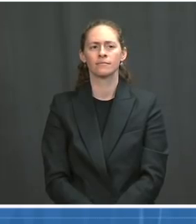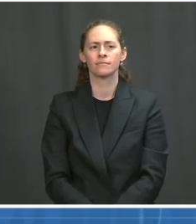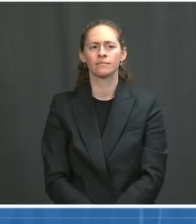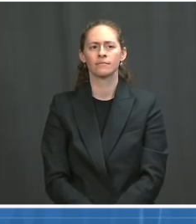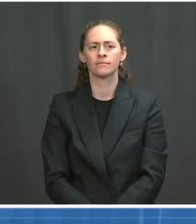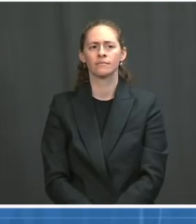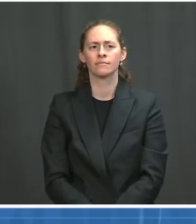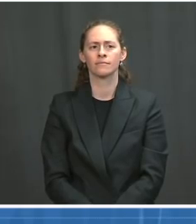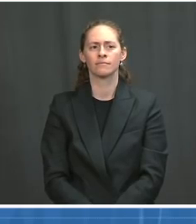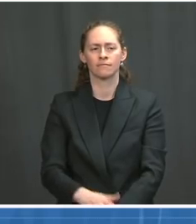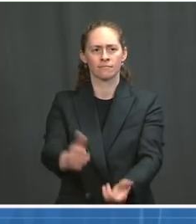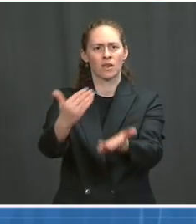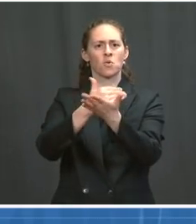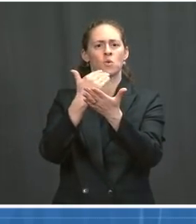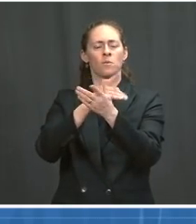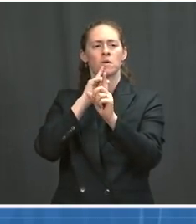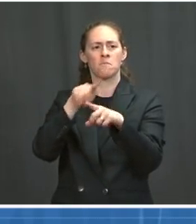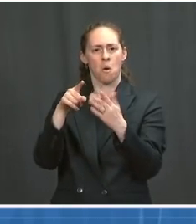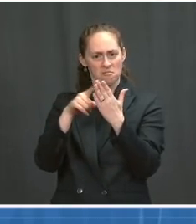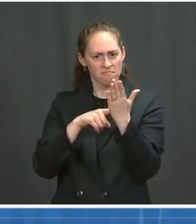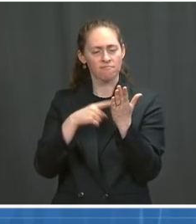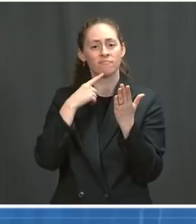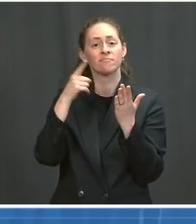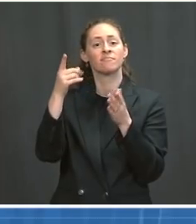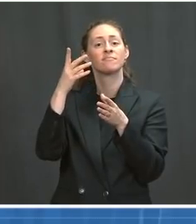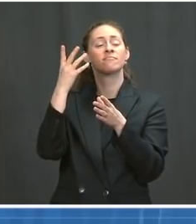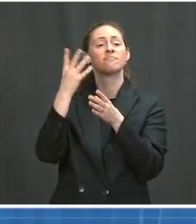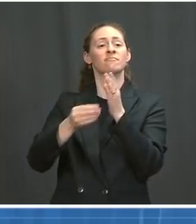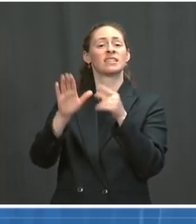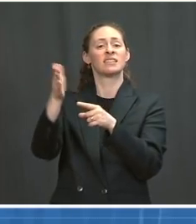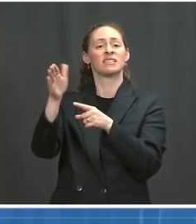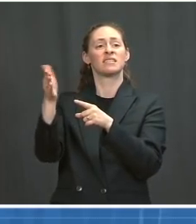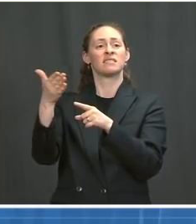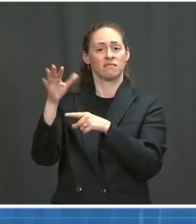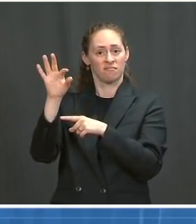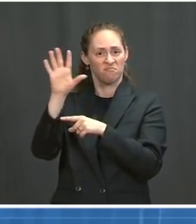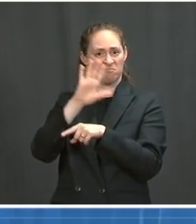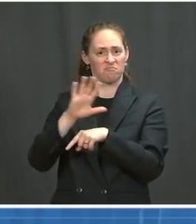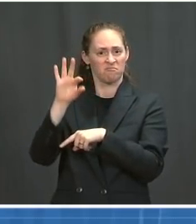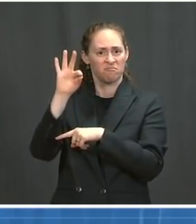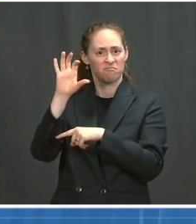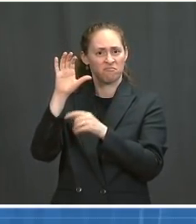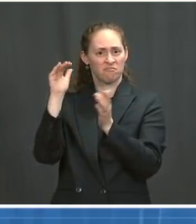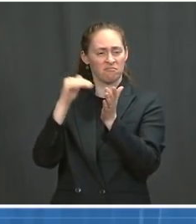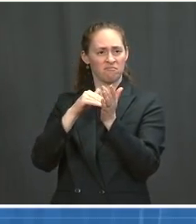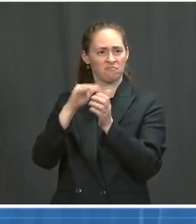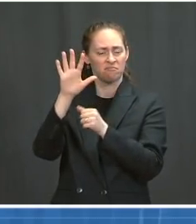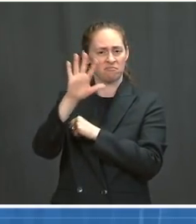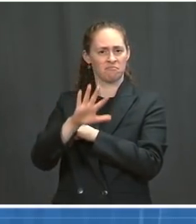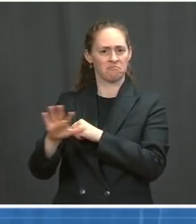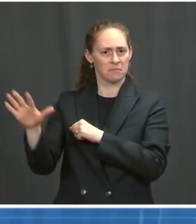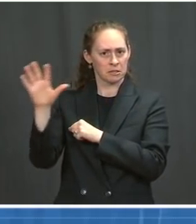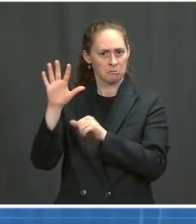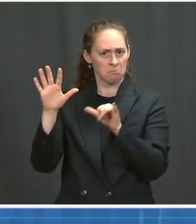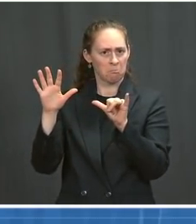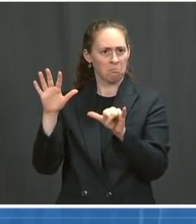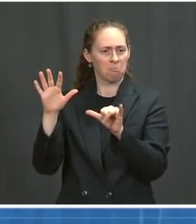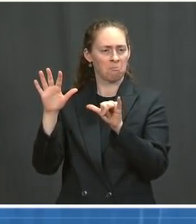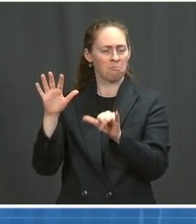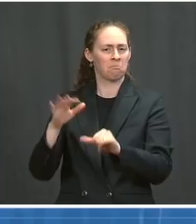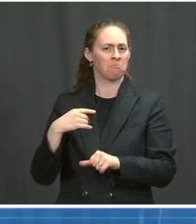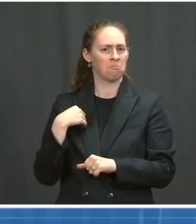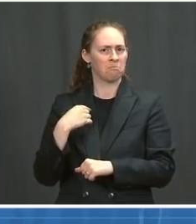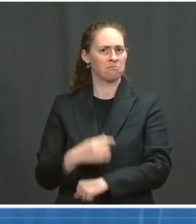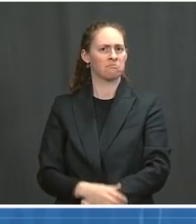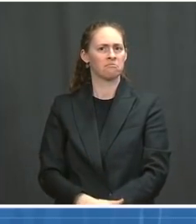And I've been wondering this for a while. I know the CDC tracks excess death figures, and I've been wondering if